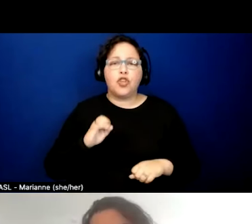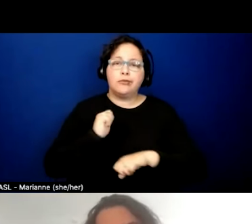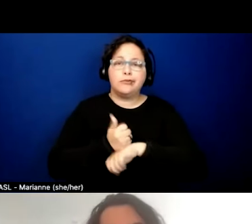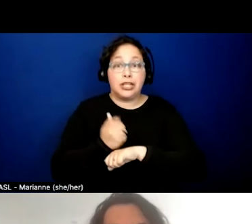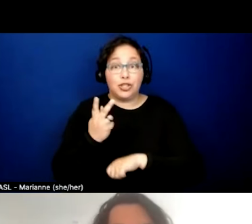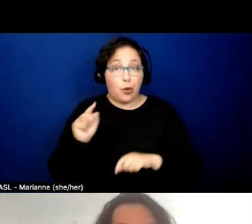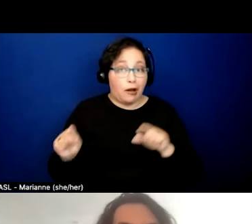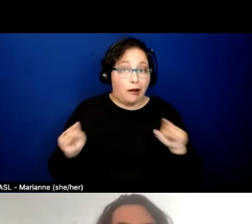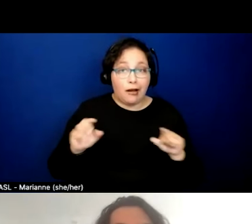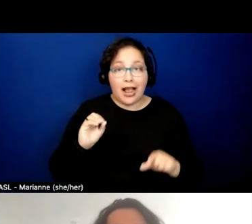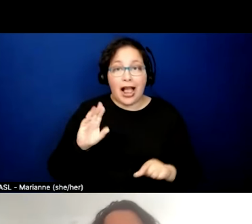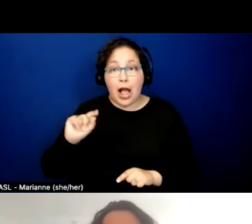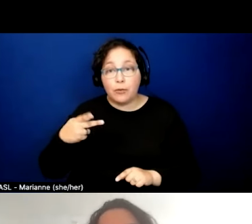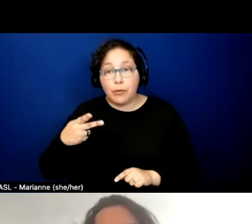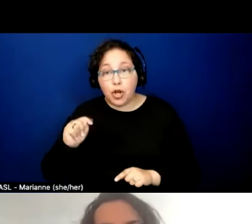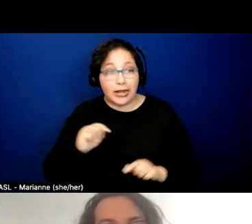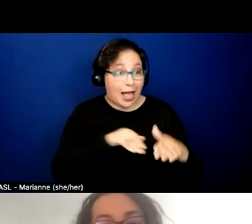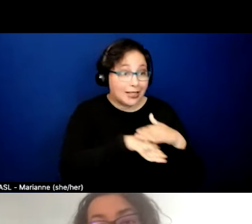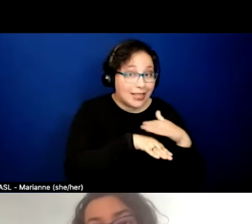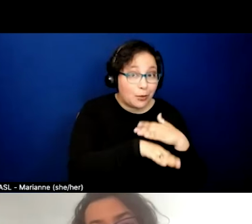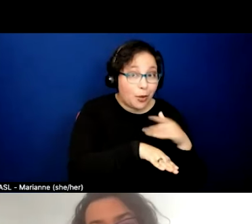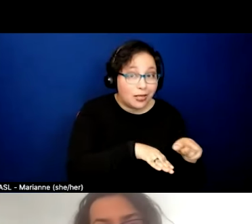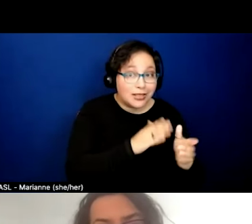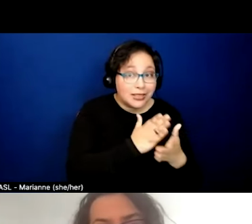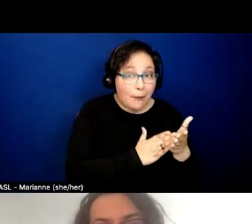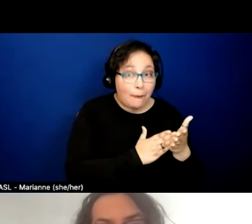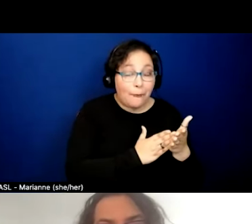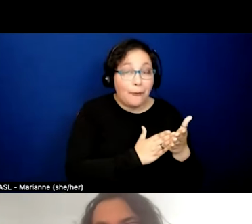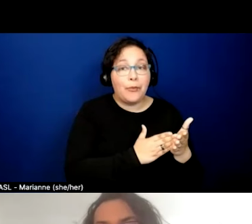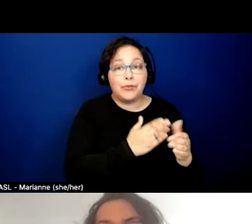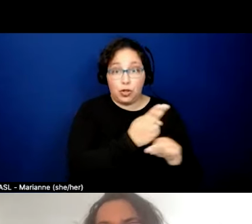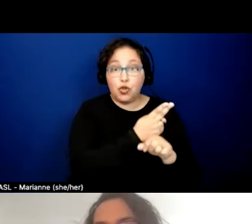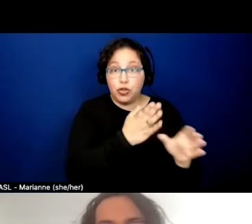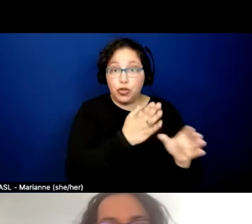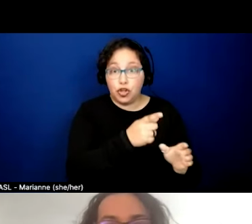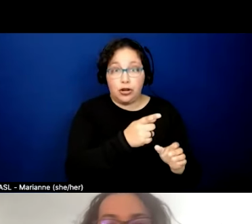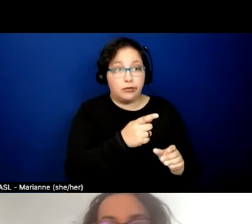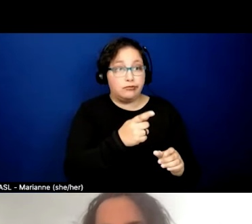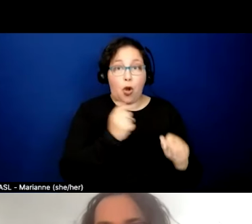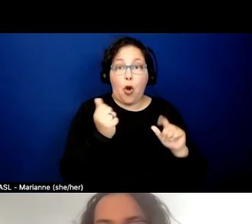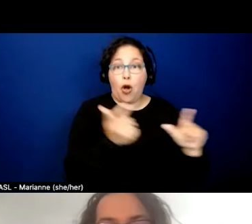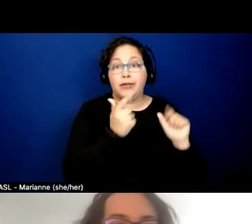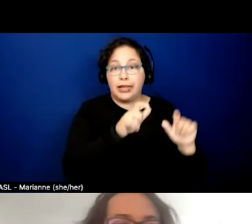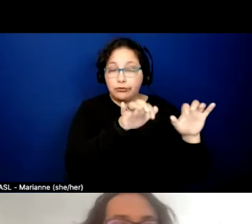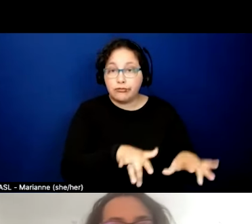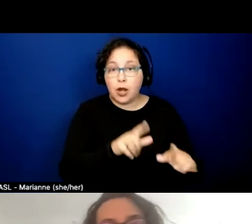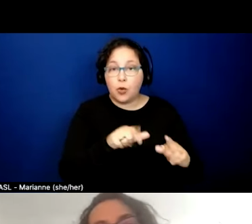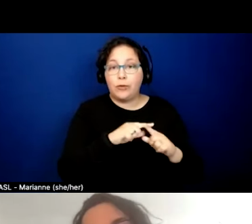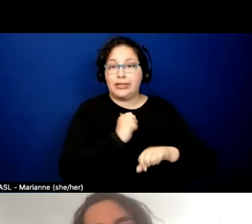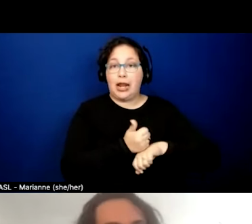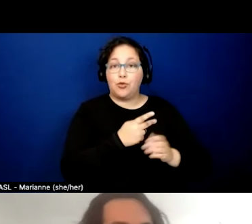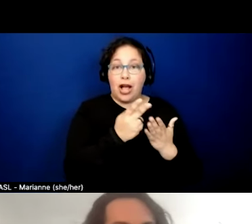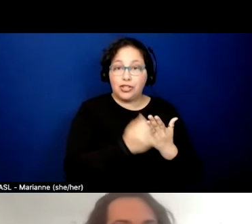of outputs that are accessible outputs that are user-generated, so outputs that you and I can write when we create our projects,